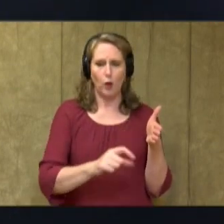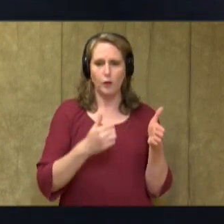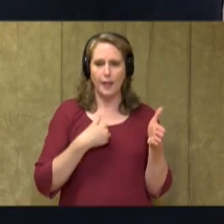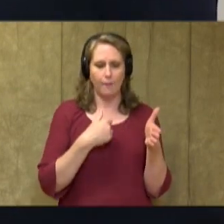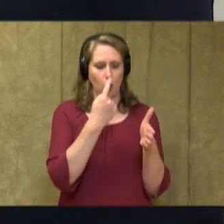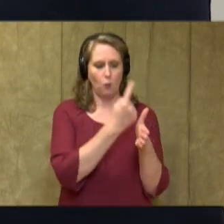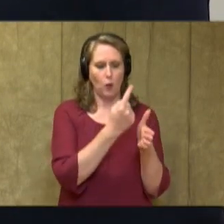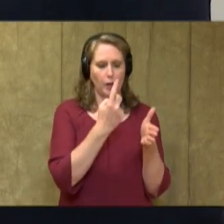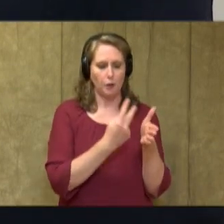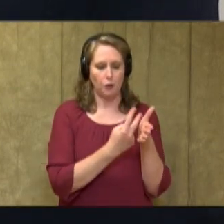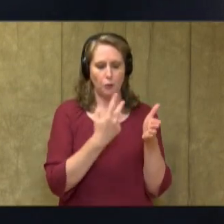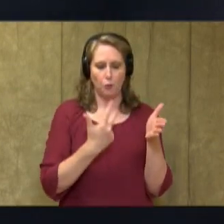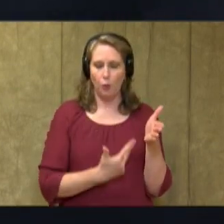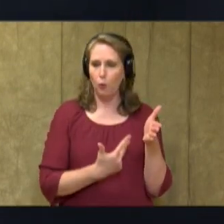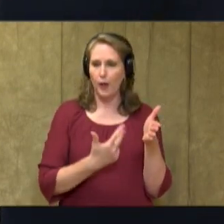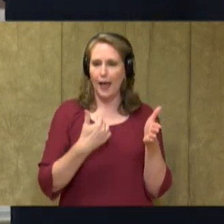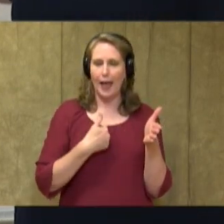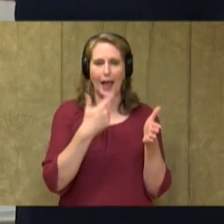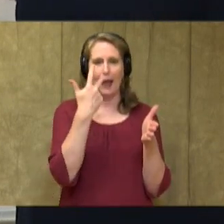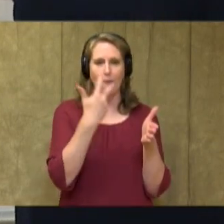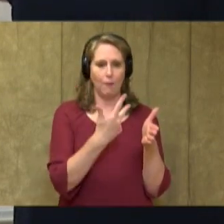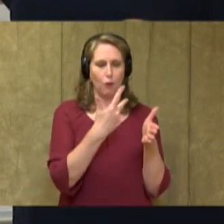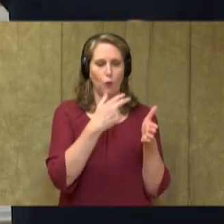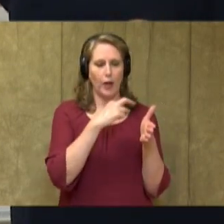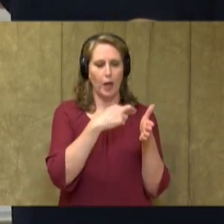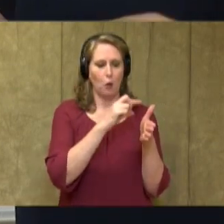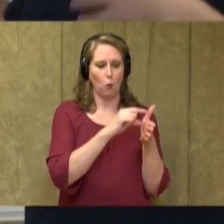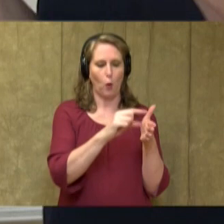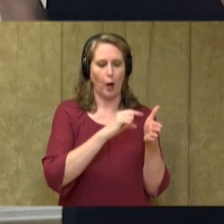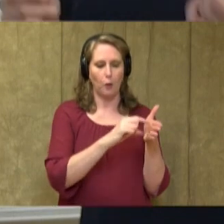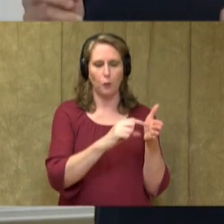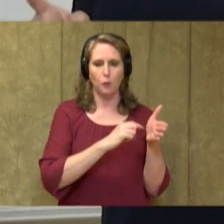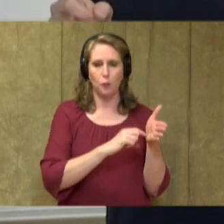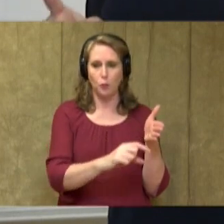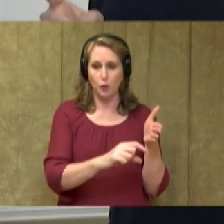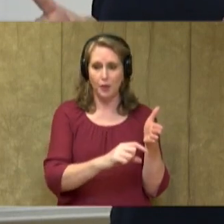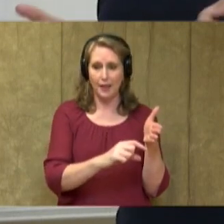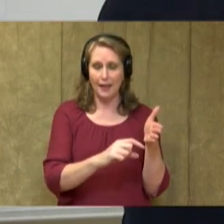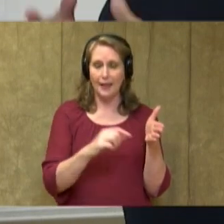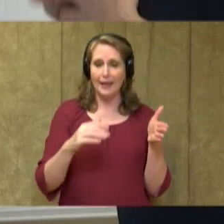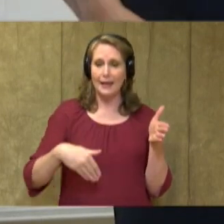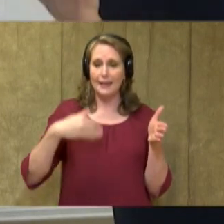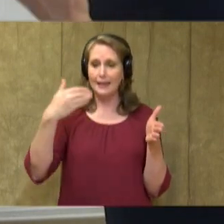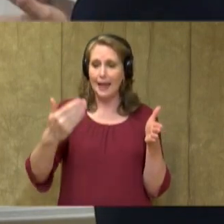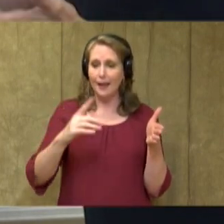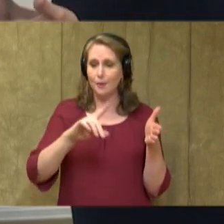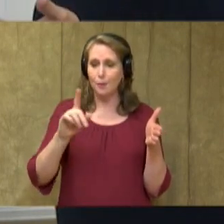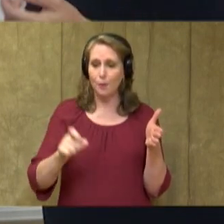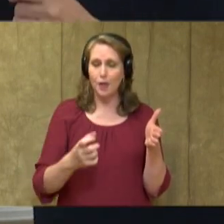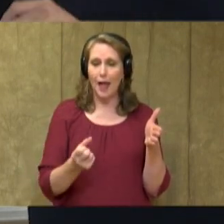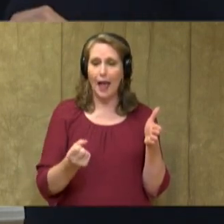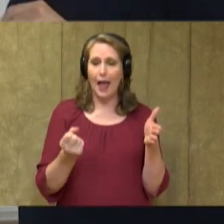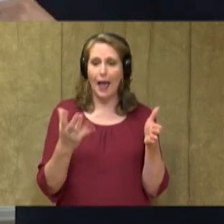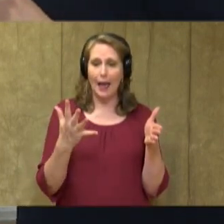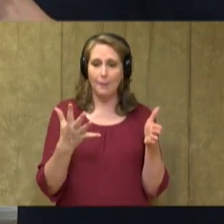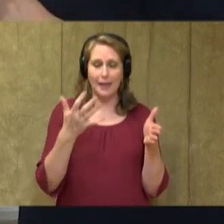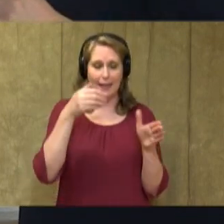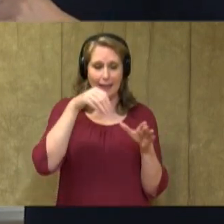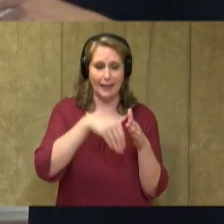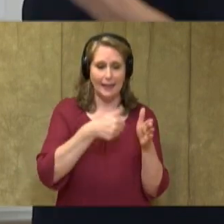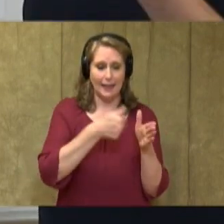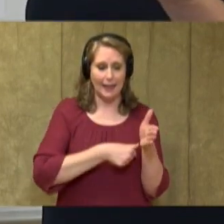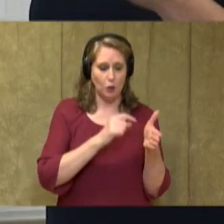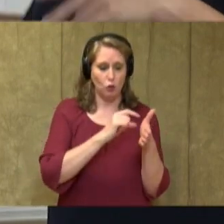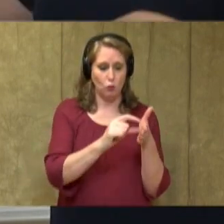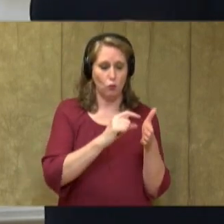count 1, 2, 3. I have 3 rows. The next thing that I need to know is how many are in each